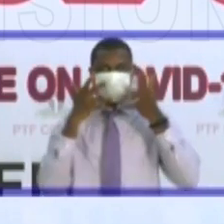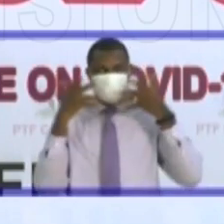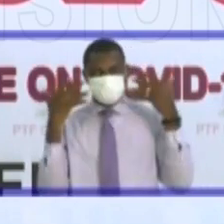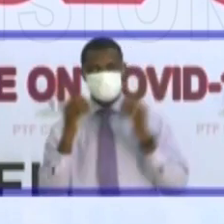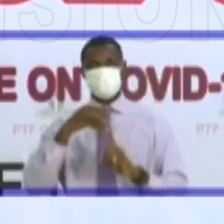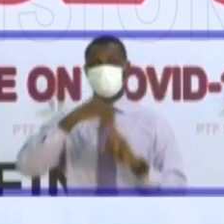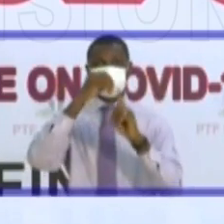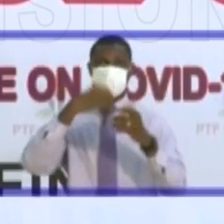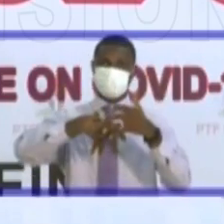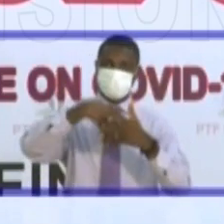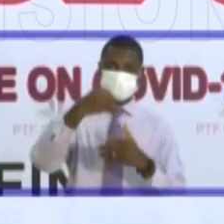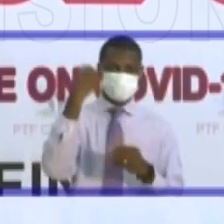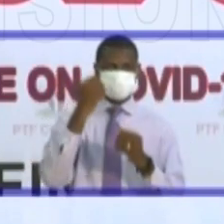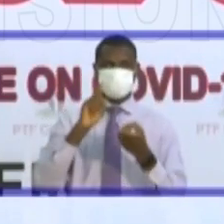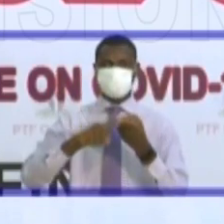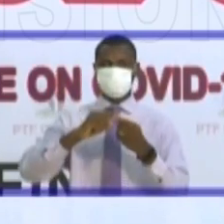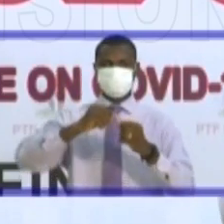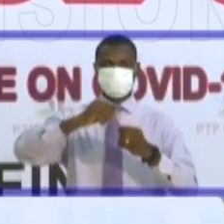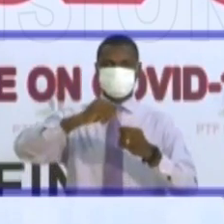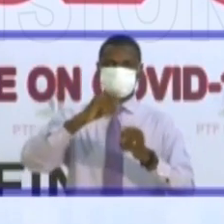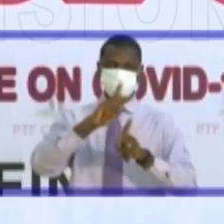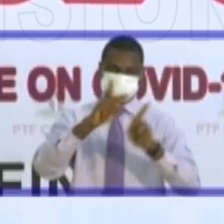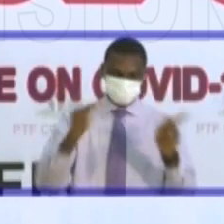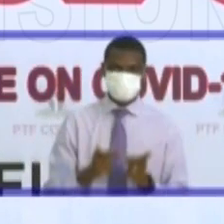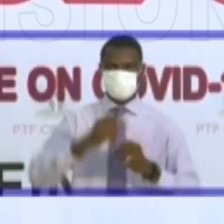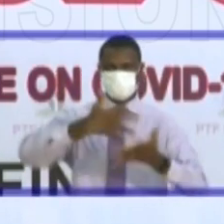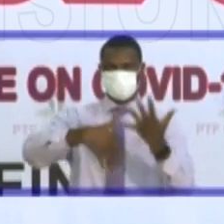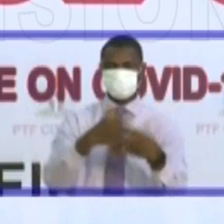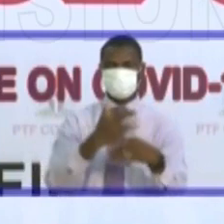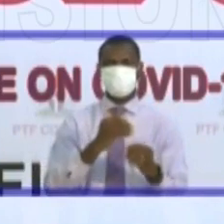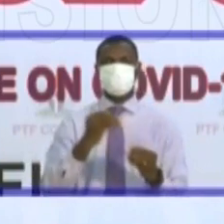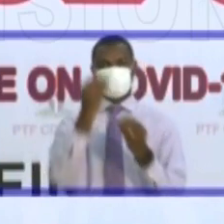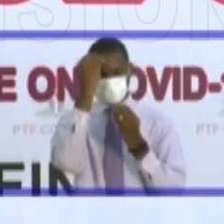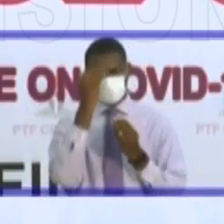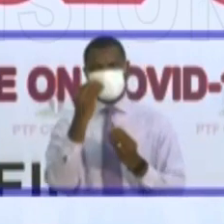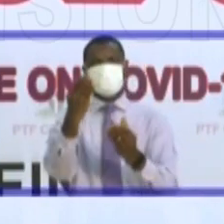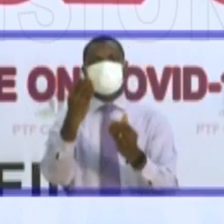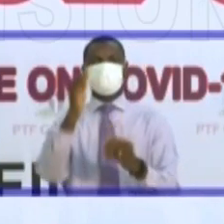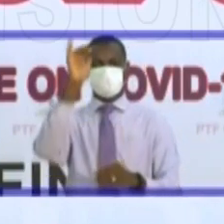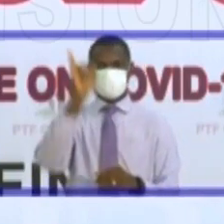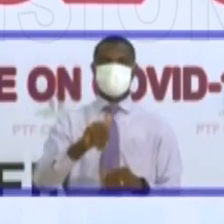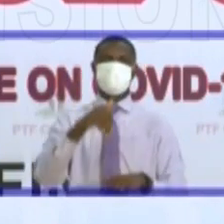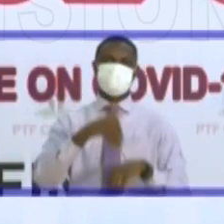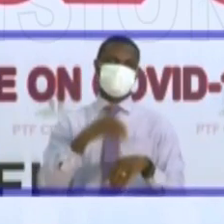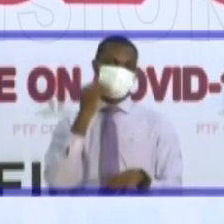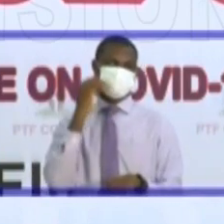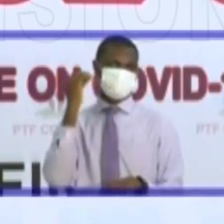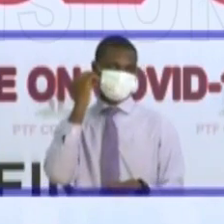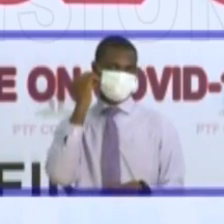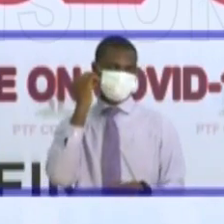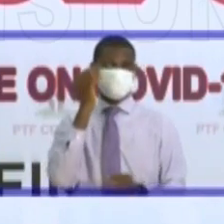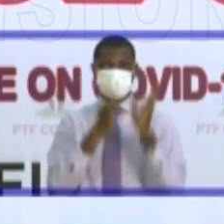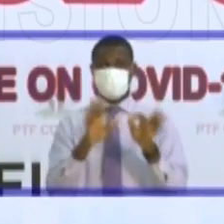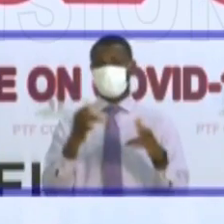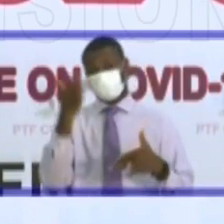places, obeying the stay-at-home order, and reporting unusual illness to